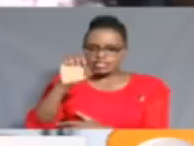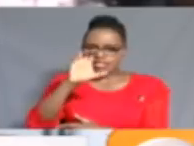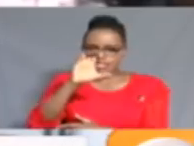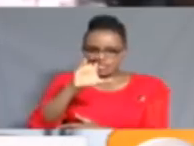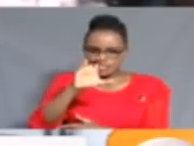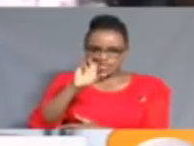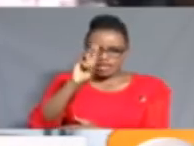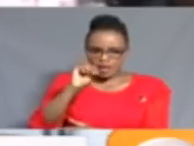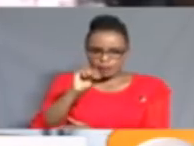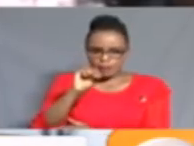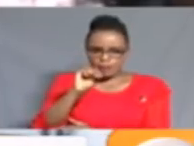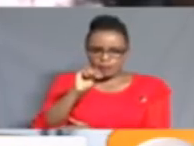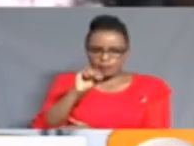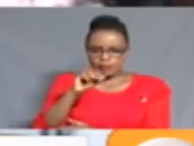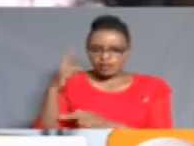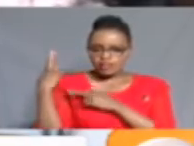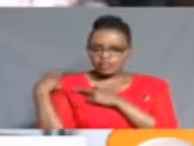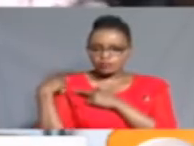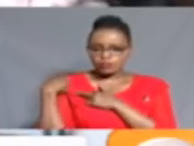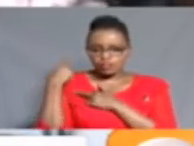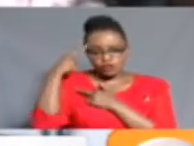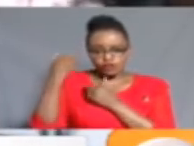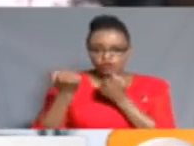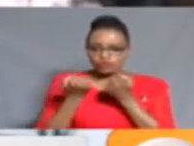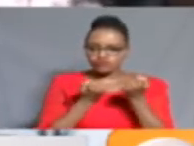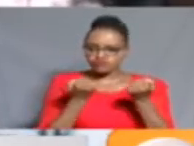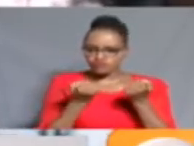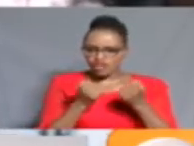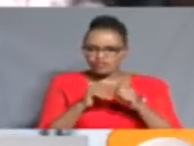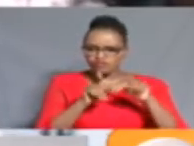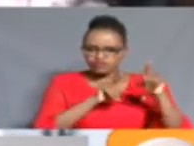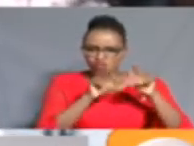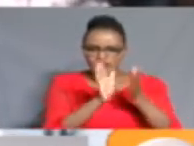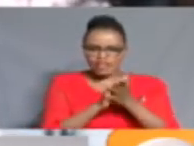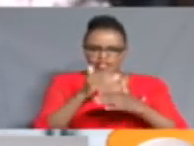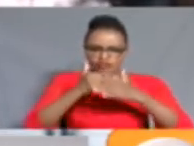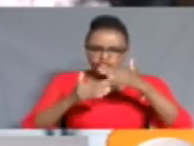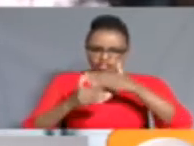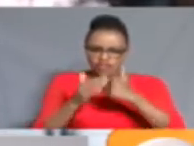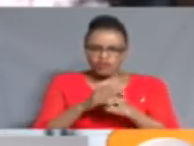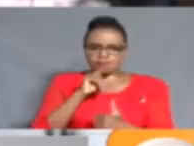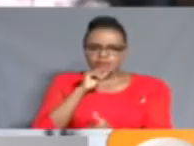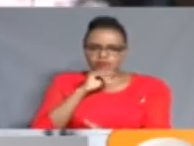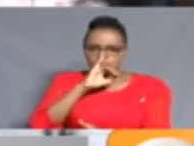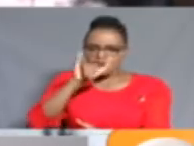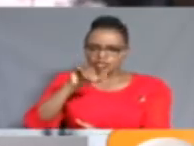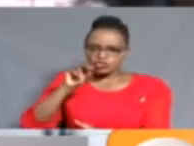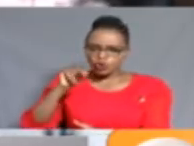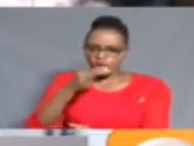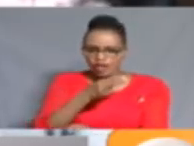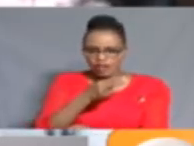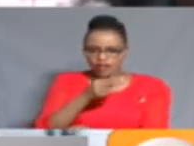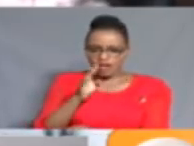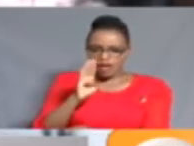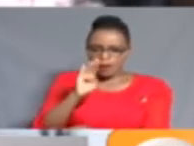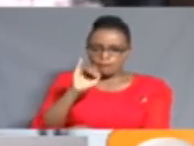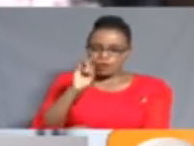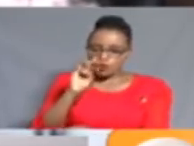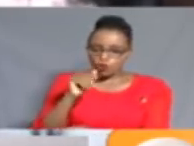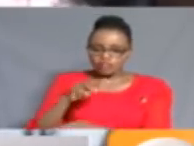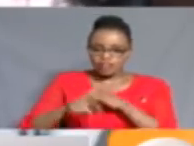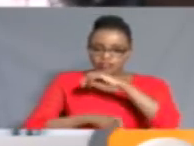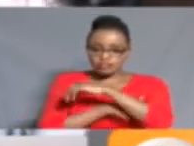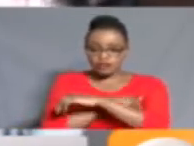CECM in charge of transport and infrastructure. Mr. Jonathan Biwot, the Chief